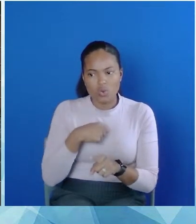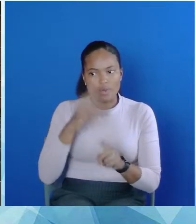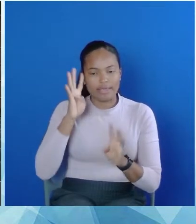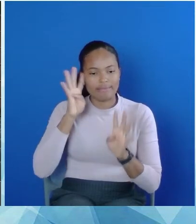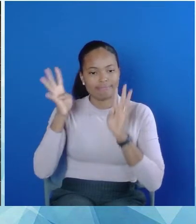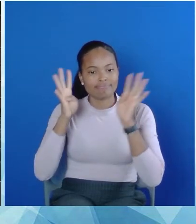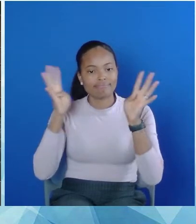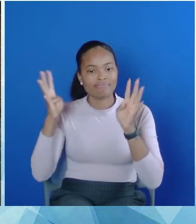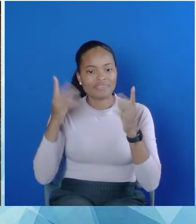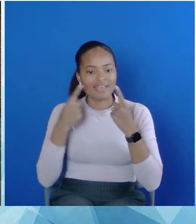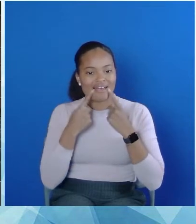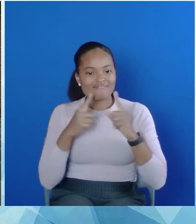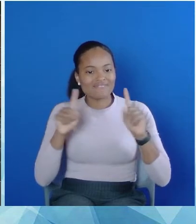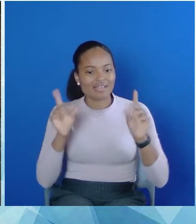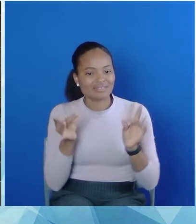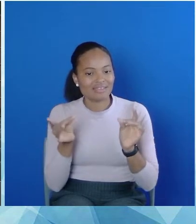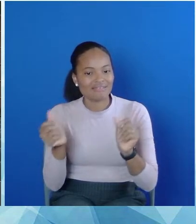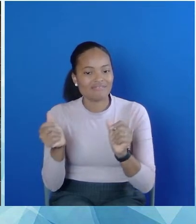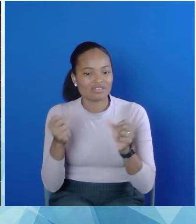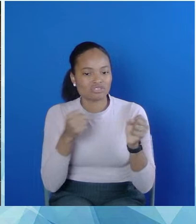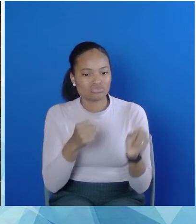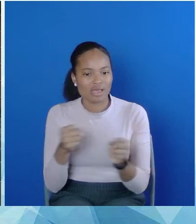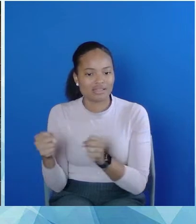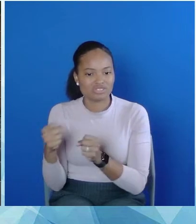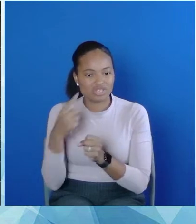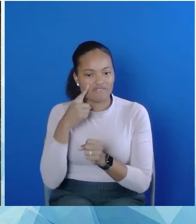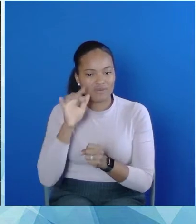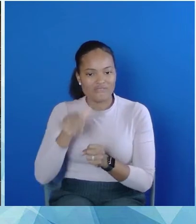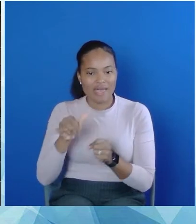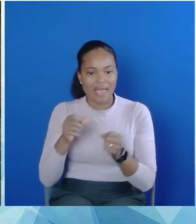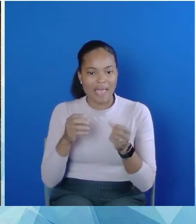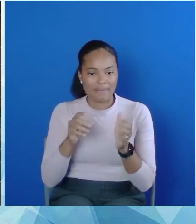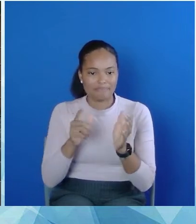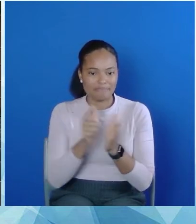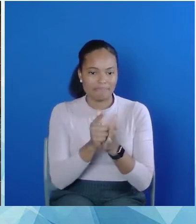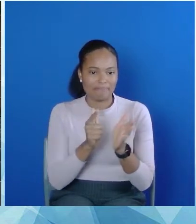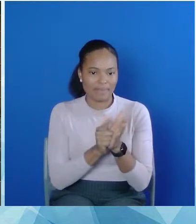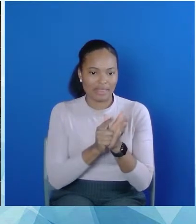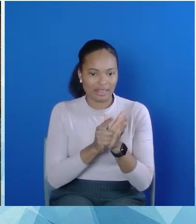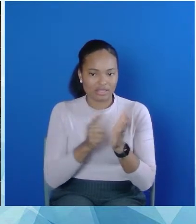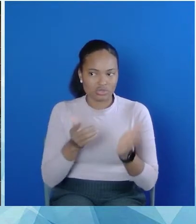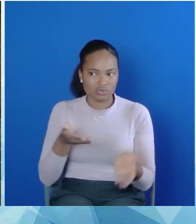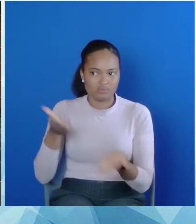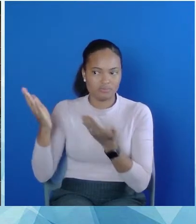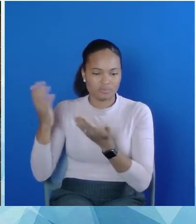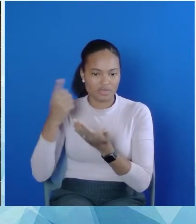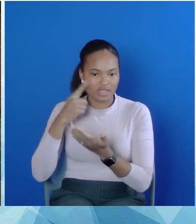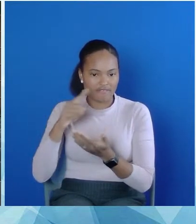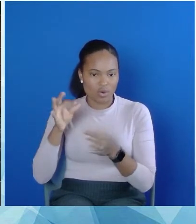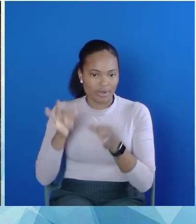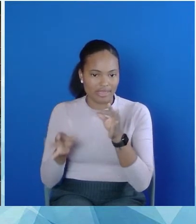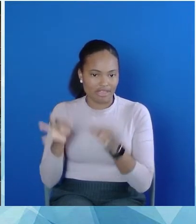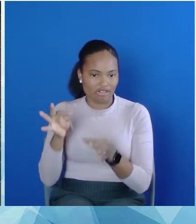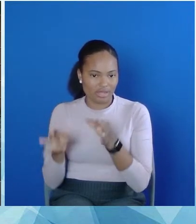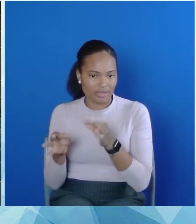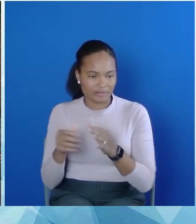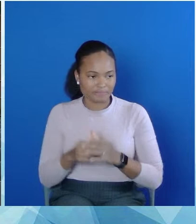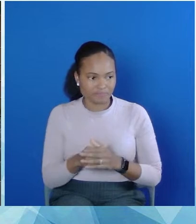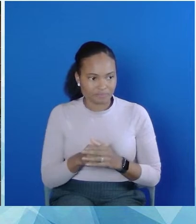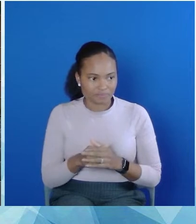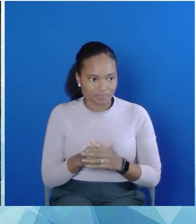strategy when the bill comes up for a hearing. Okay.